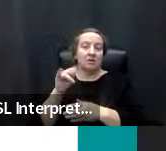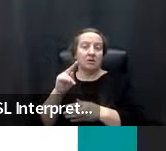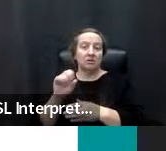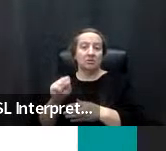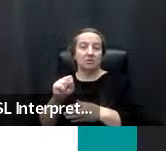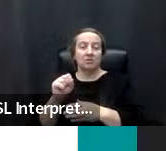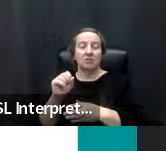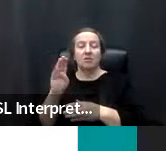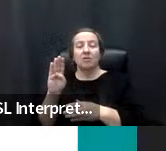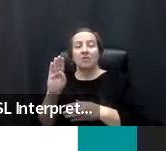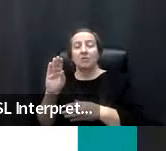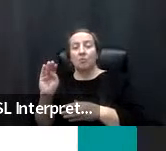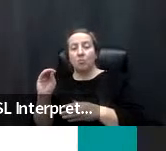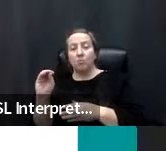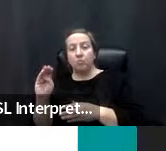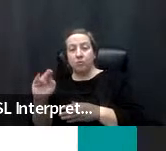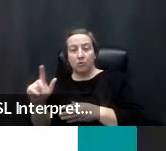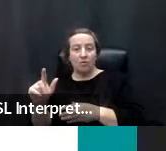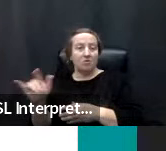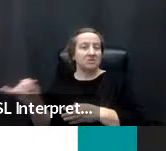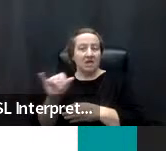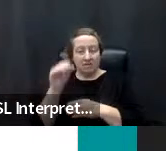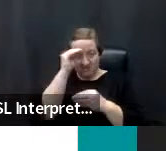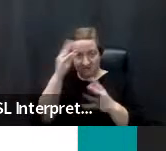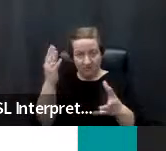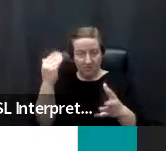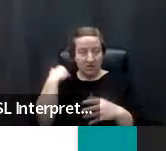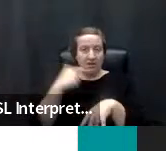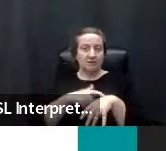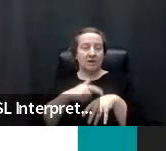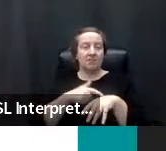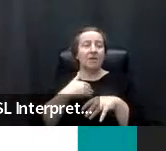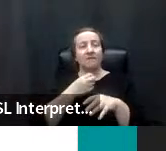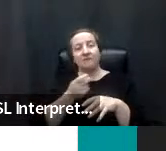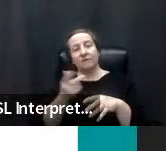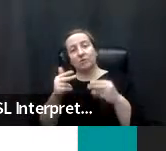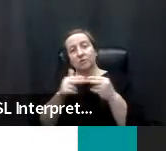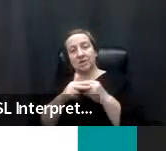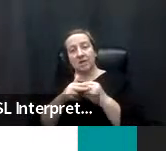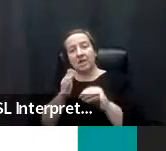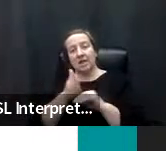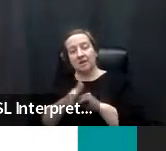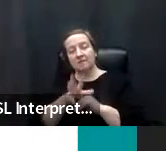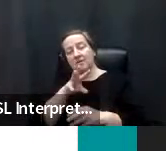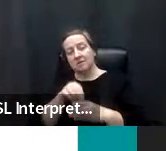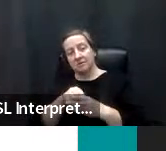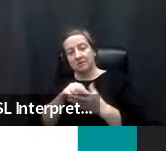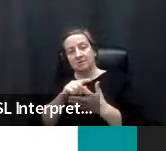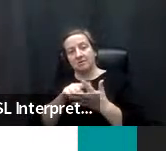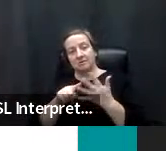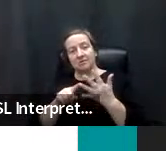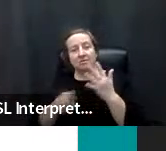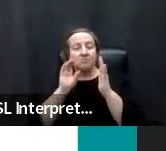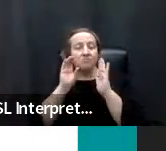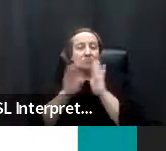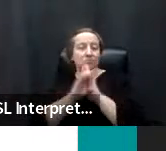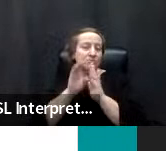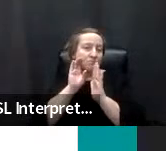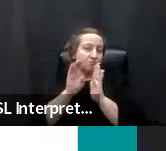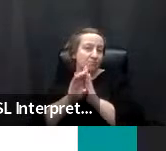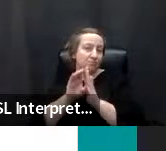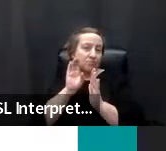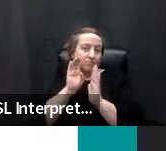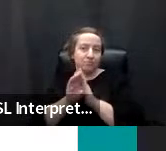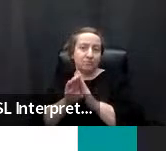that information is different from what we presented last time. And there's a series of slides after this that includes graphics of all those,